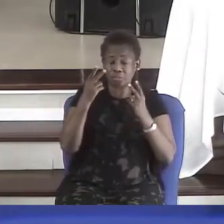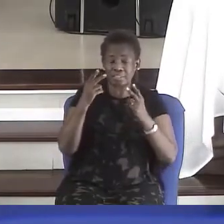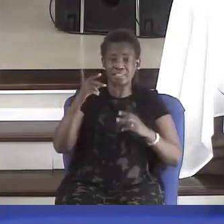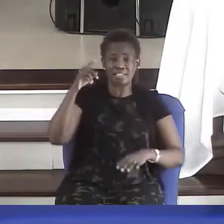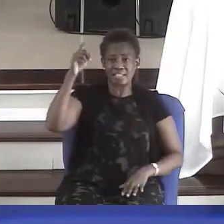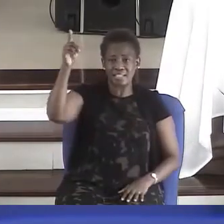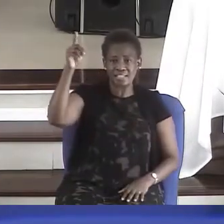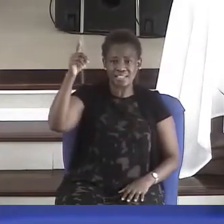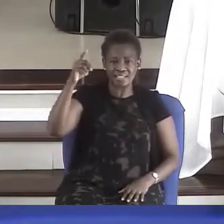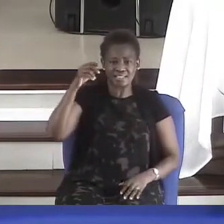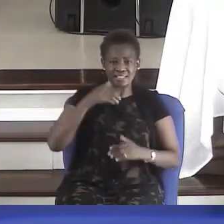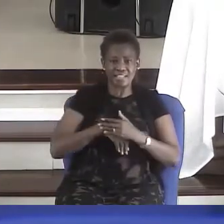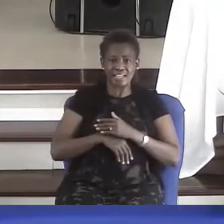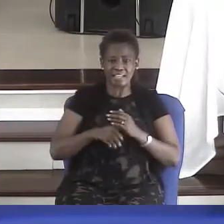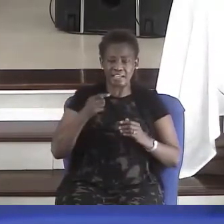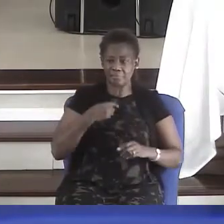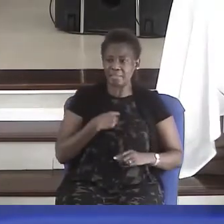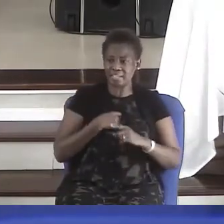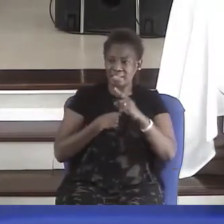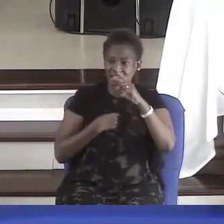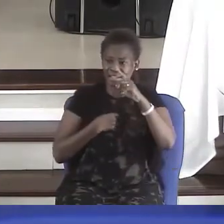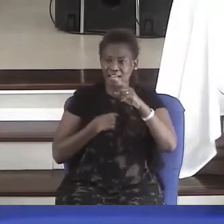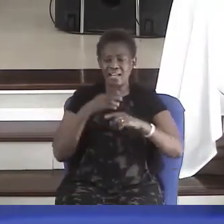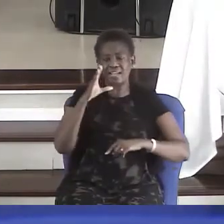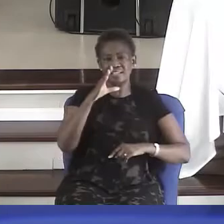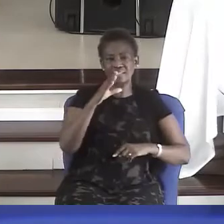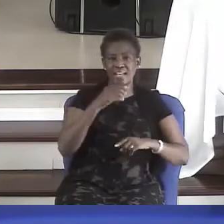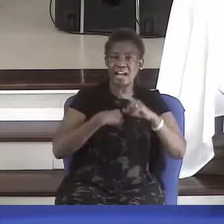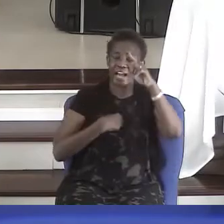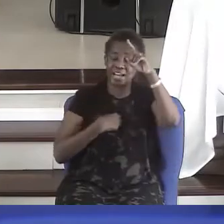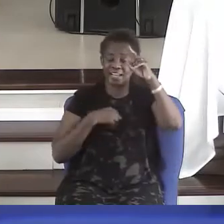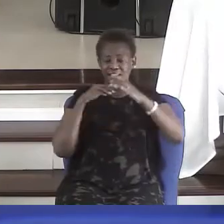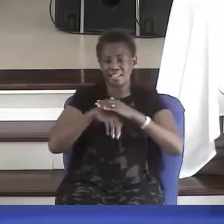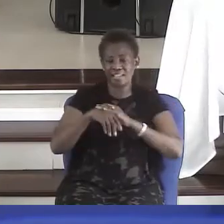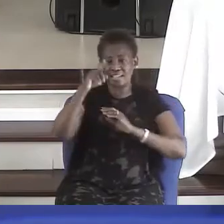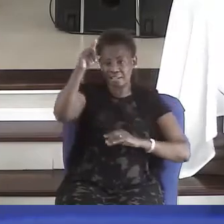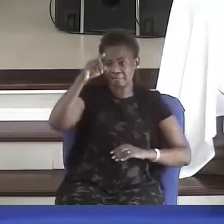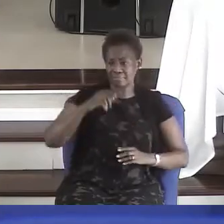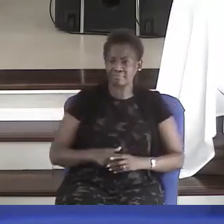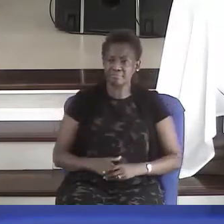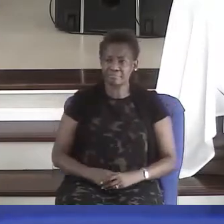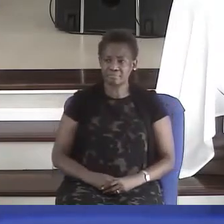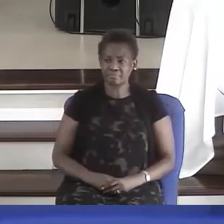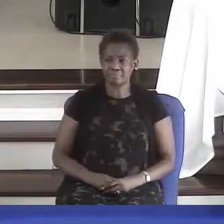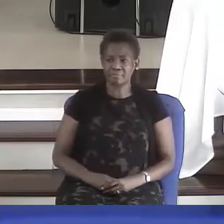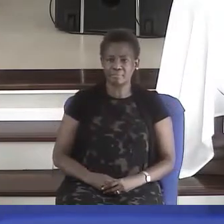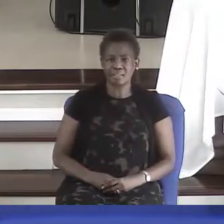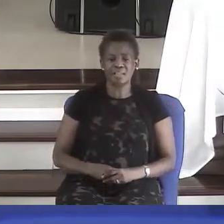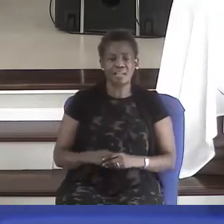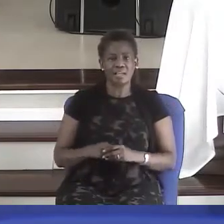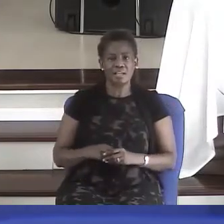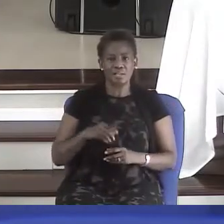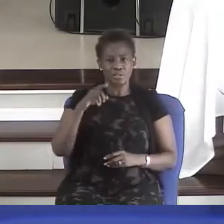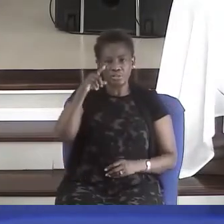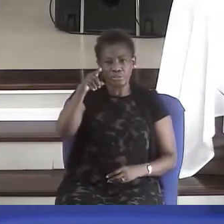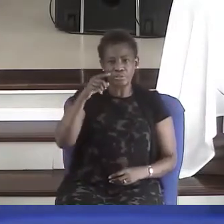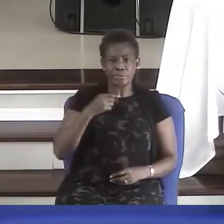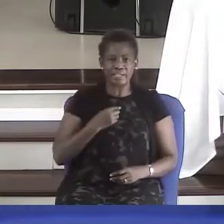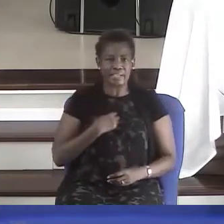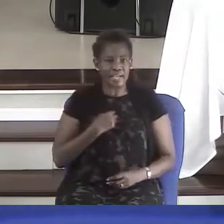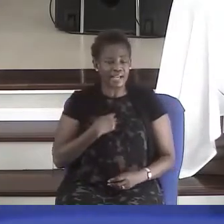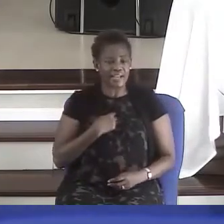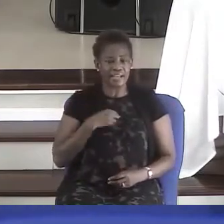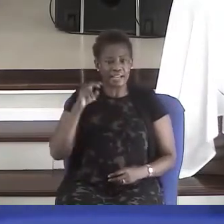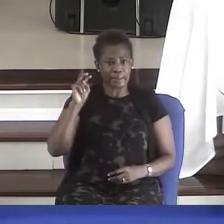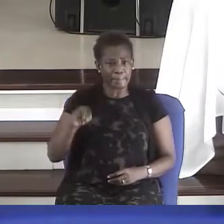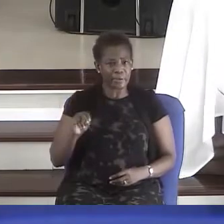There are these little mysteries that will be in our histories. And you're going to have to understand and accept